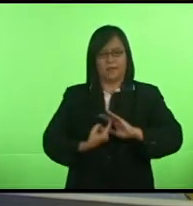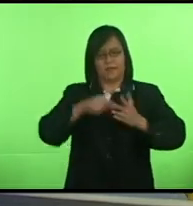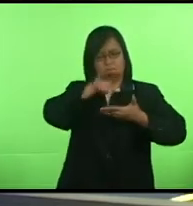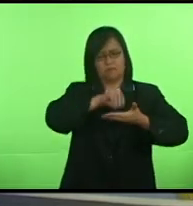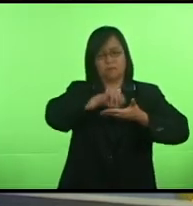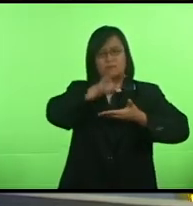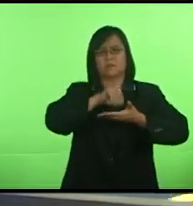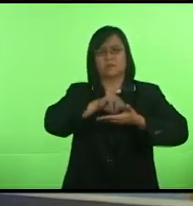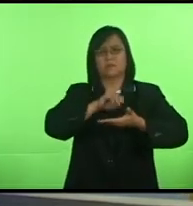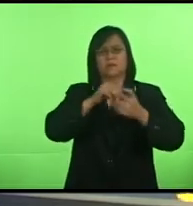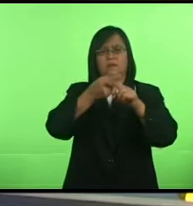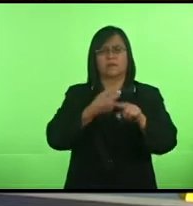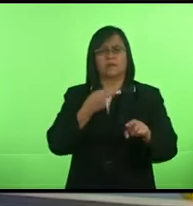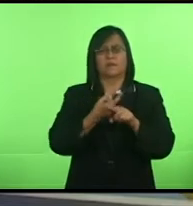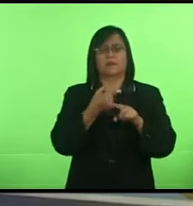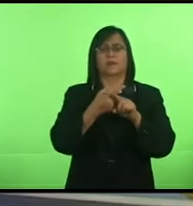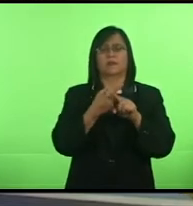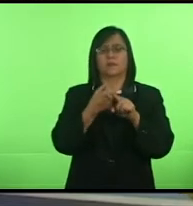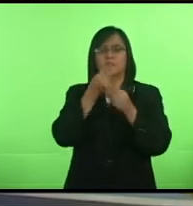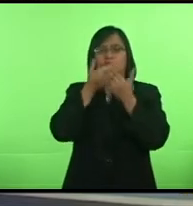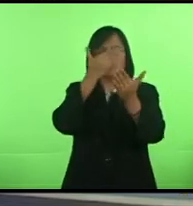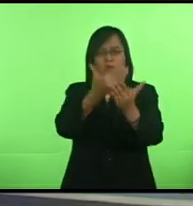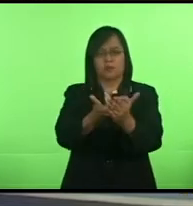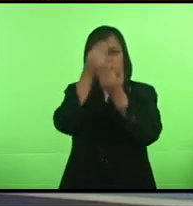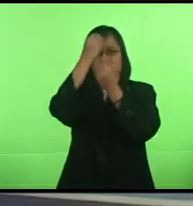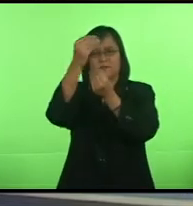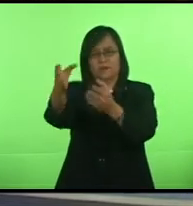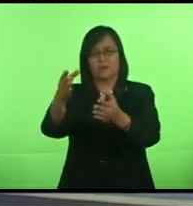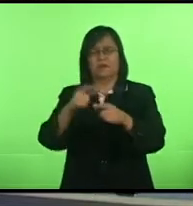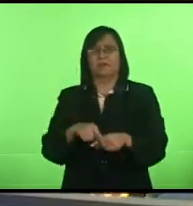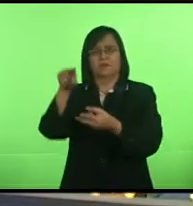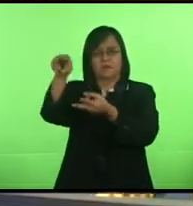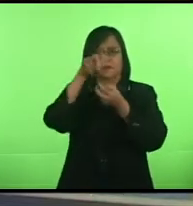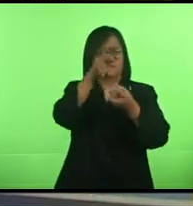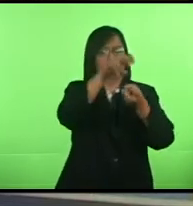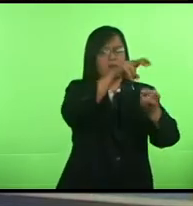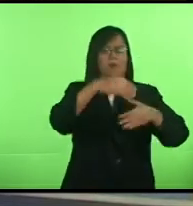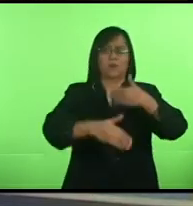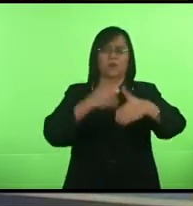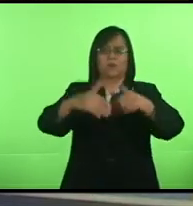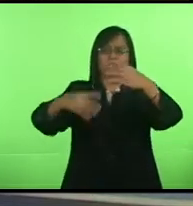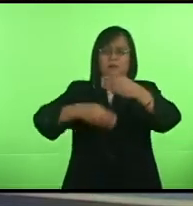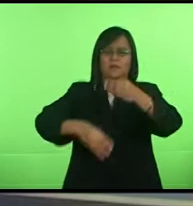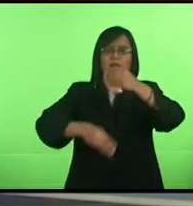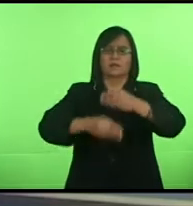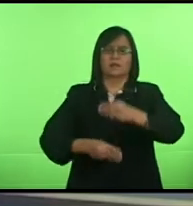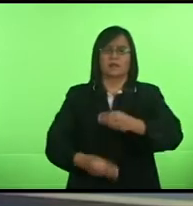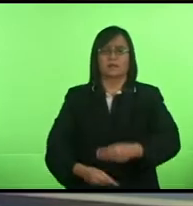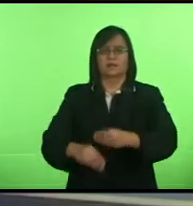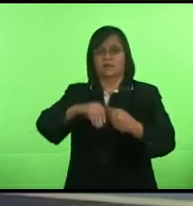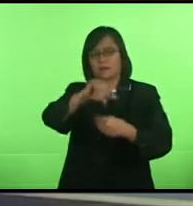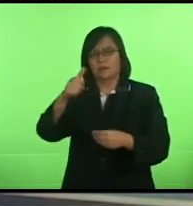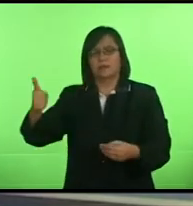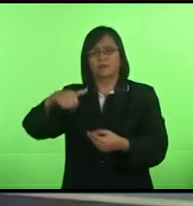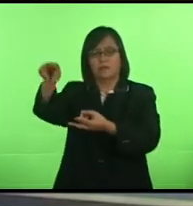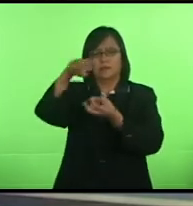most valuable source and then progress through all the sources available. Be accurate and honest